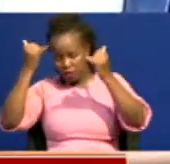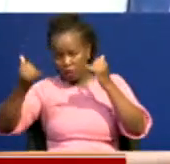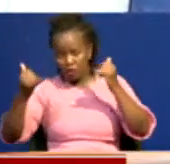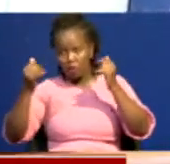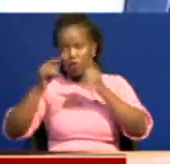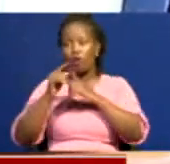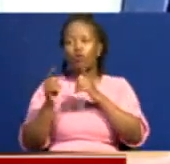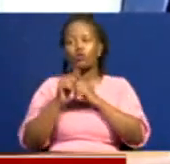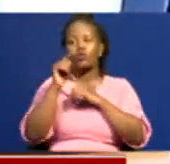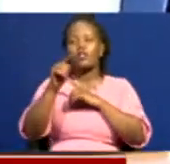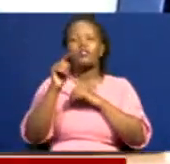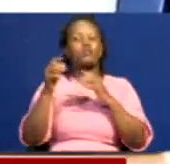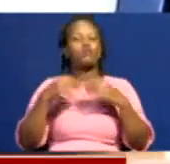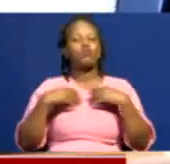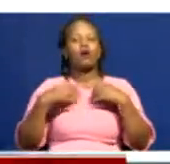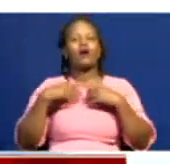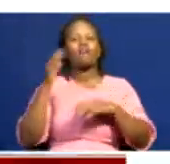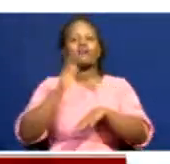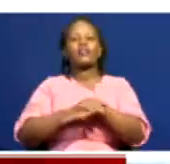startups secured